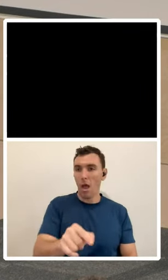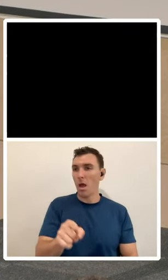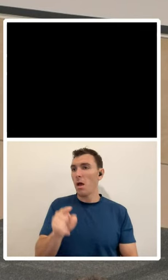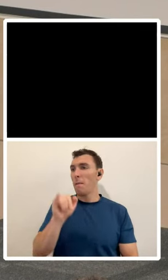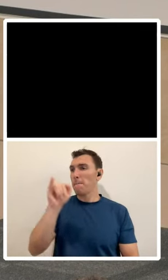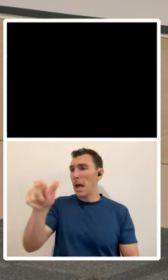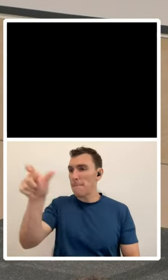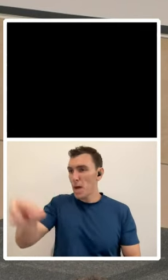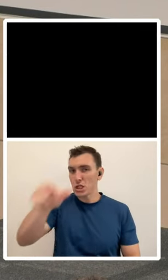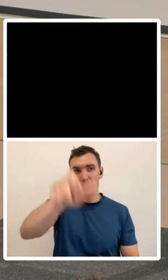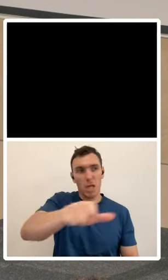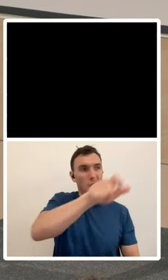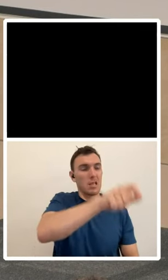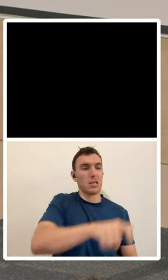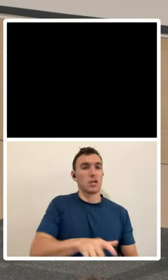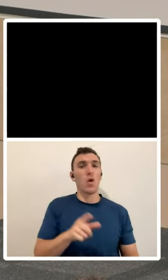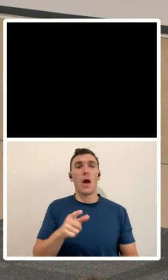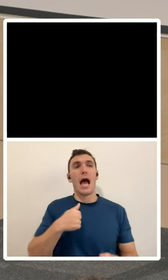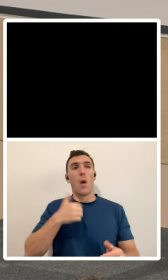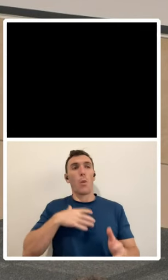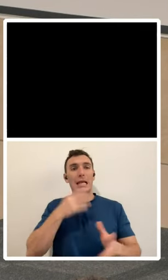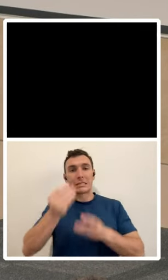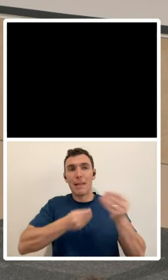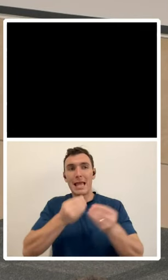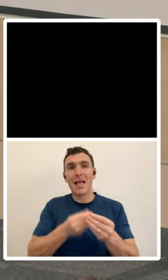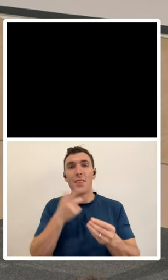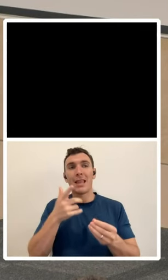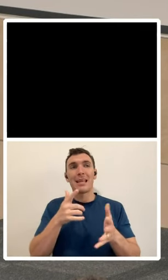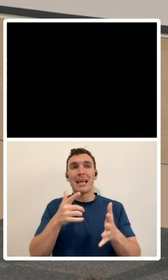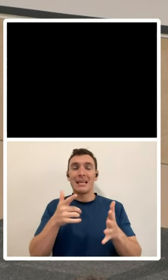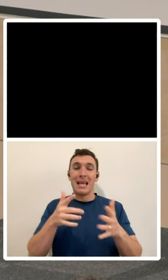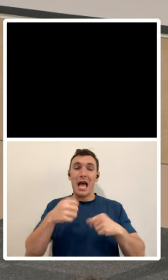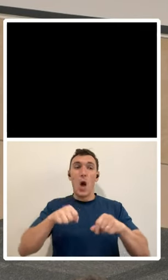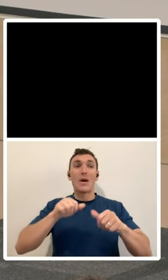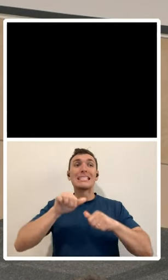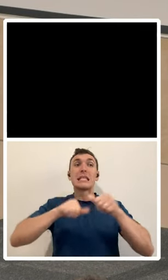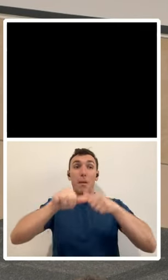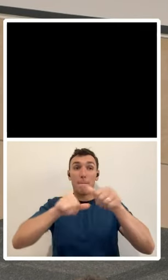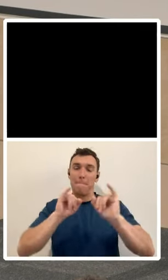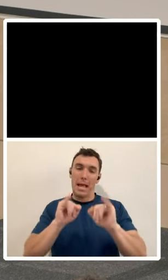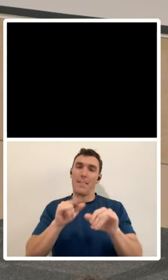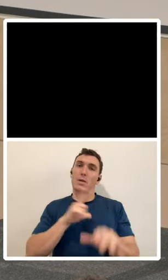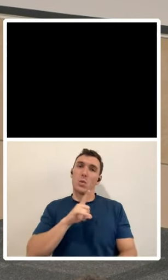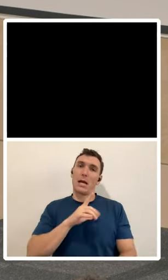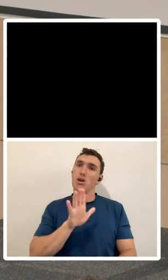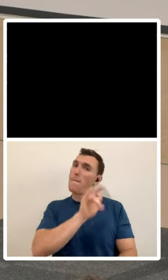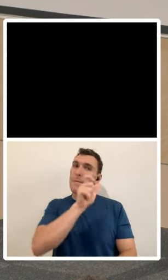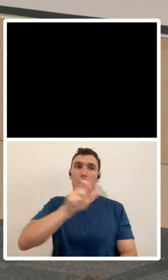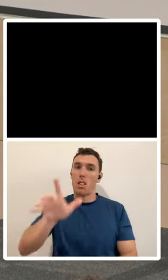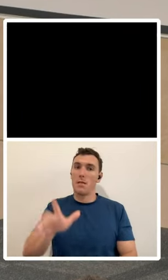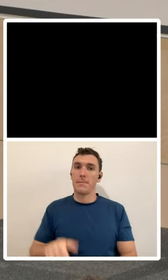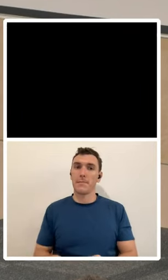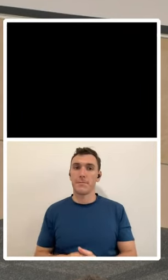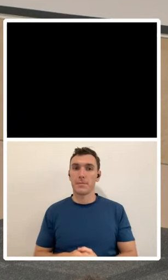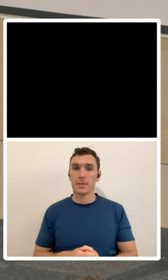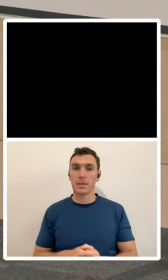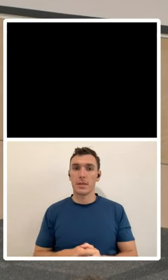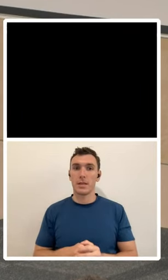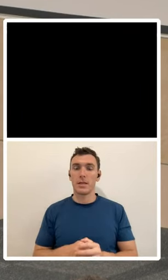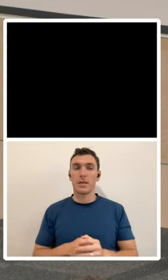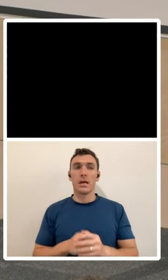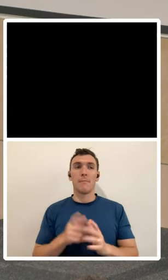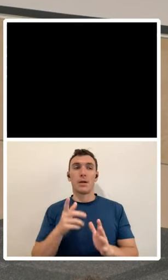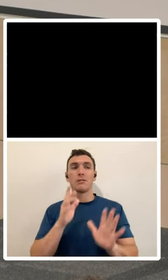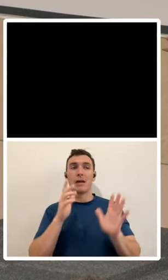through. And nothing wrong with BMXs. Yeah. So we have this very important discussion about the masculinity.